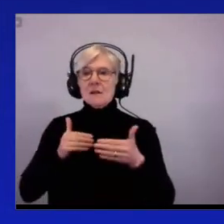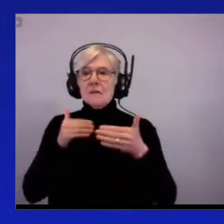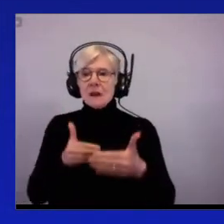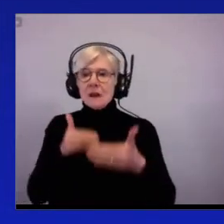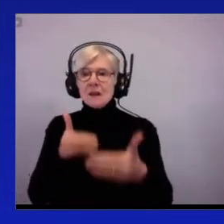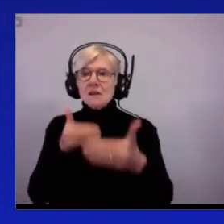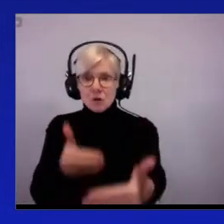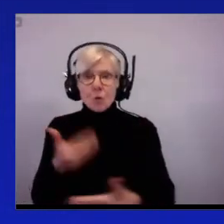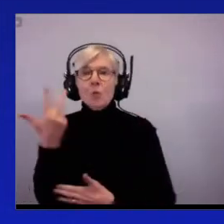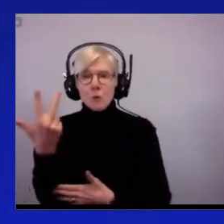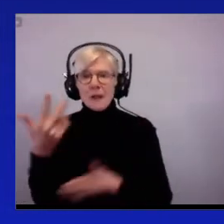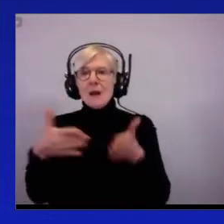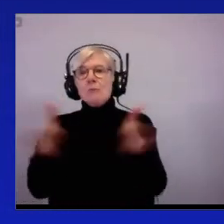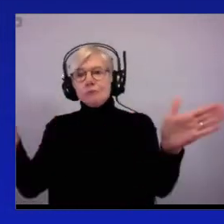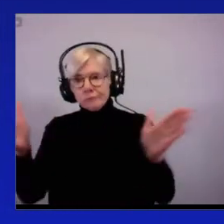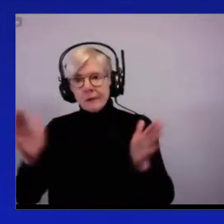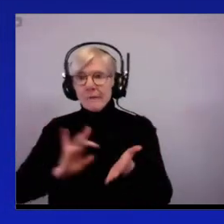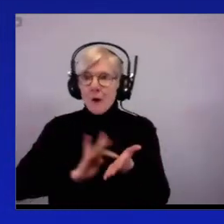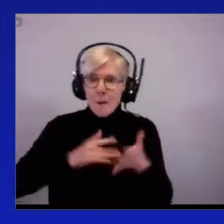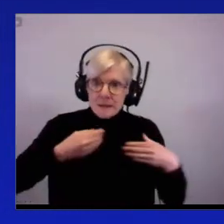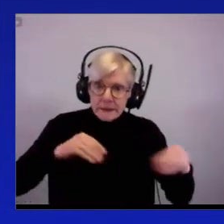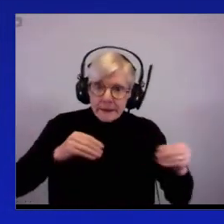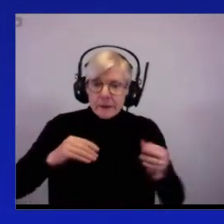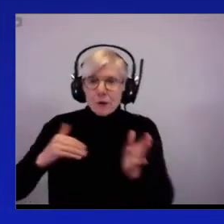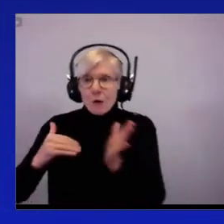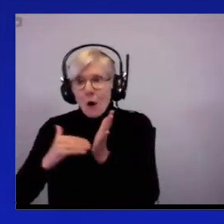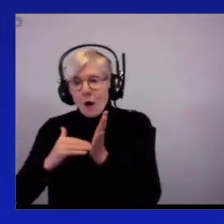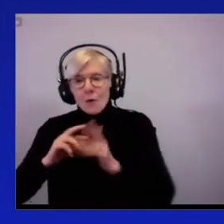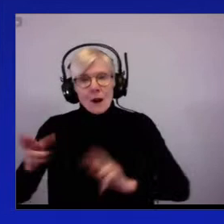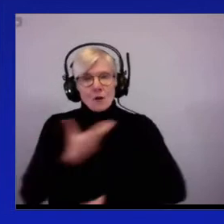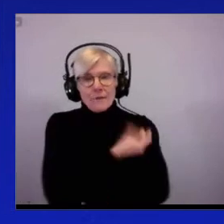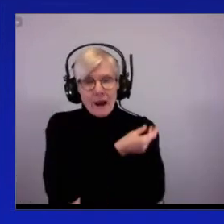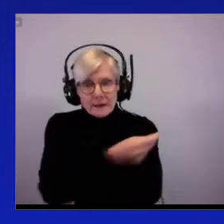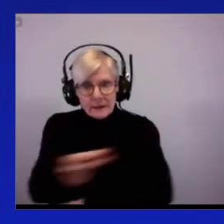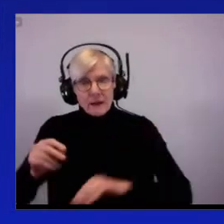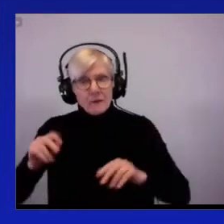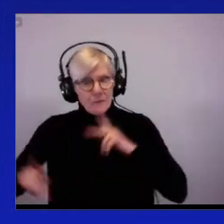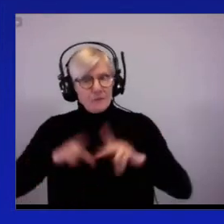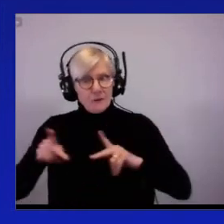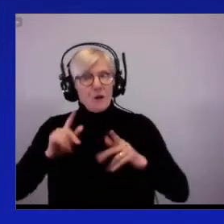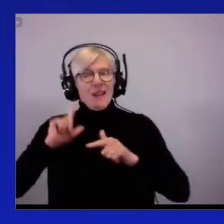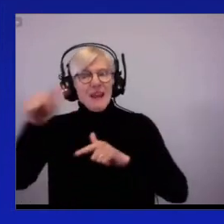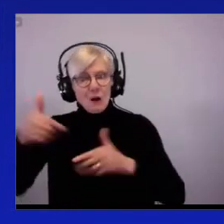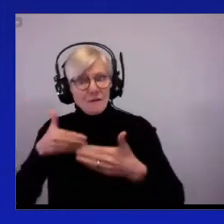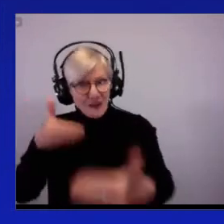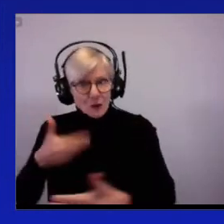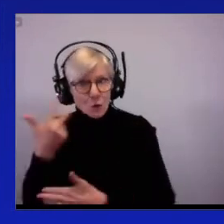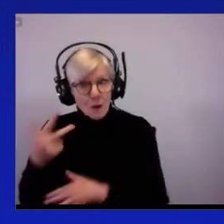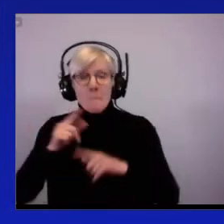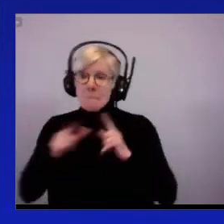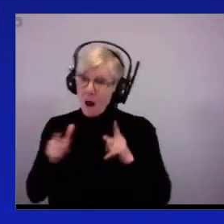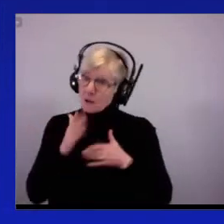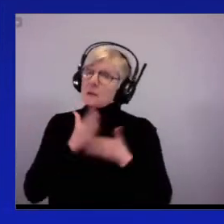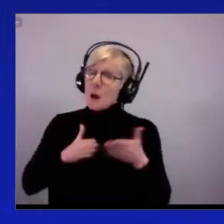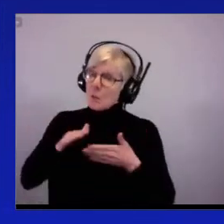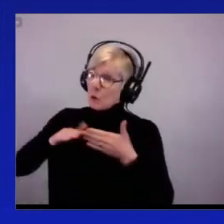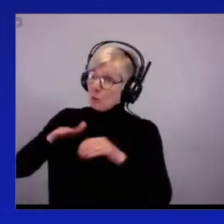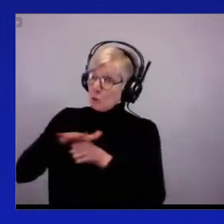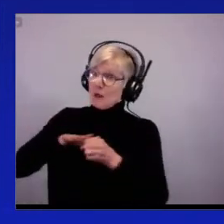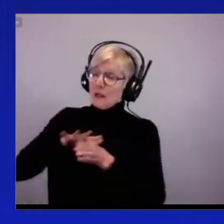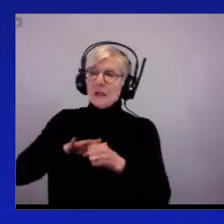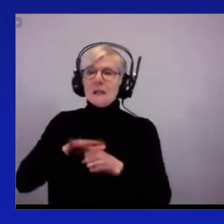mass vaccination, pharmacies, all that are available. That said, there are specific populations that we're looking at that have